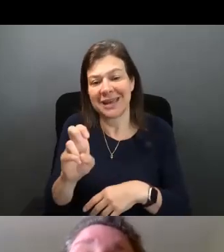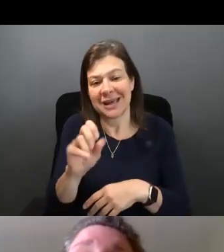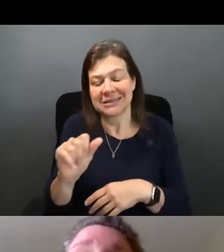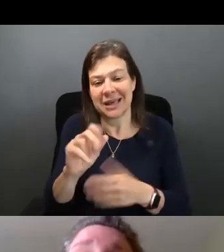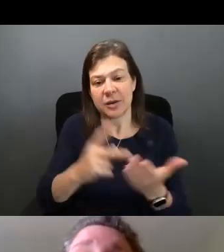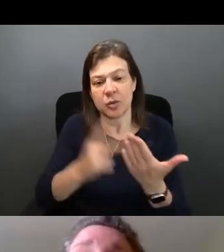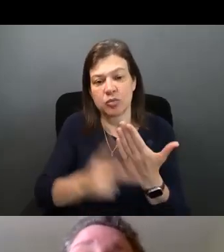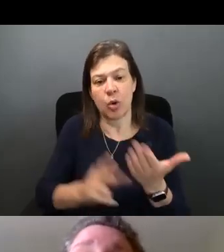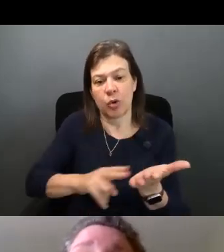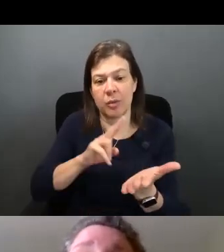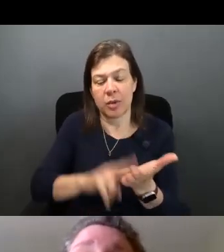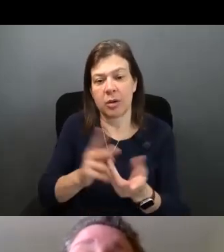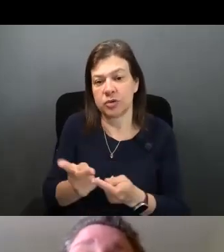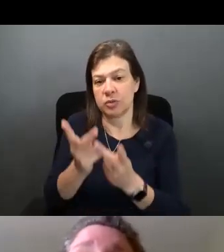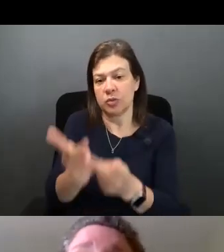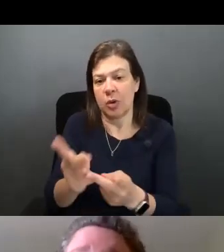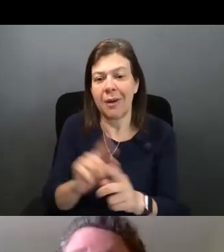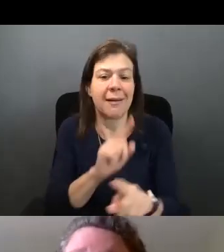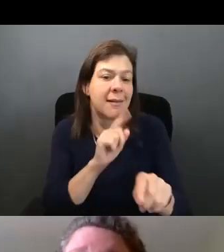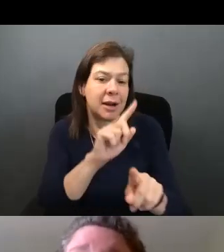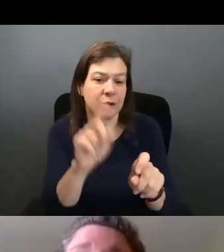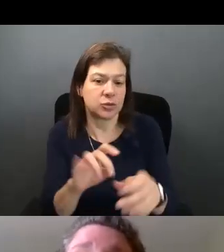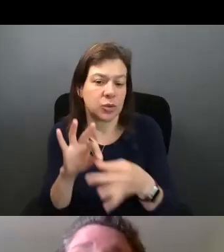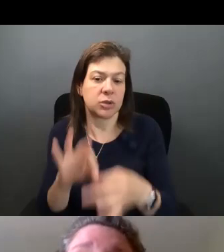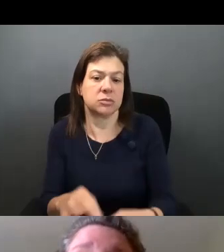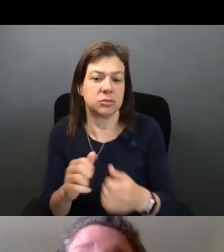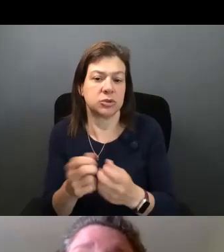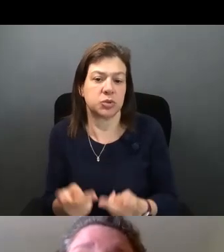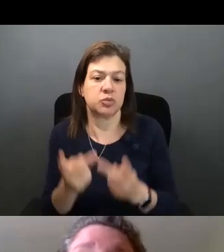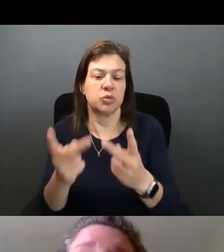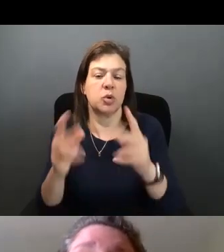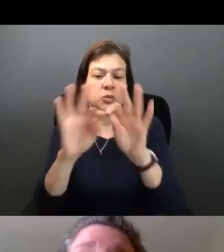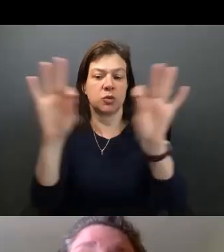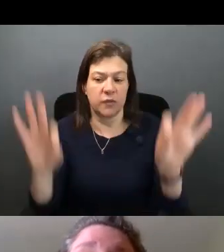proposal, and I will answer questions related to the proposal form.